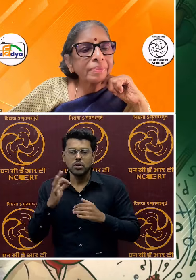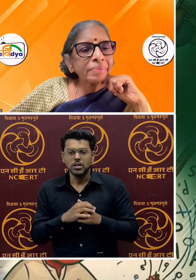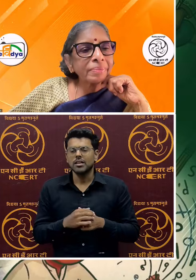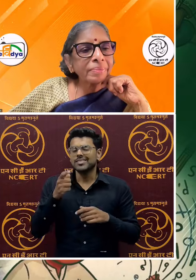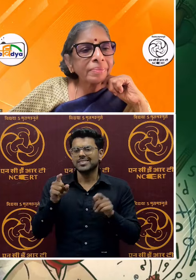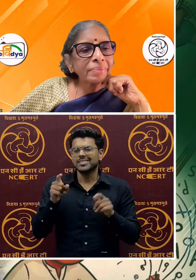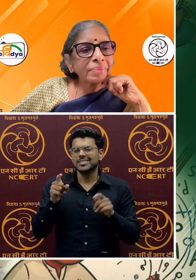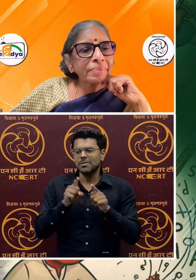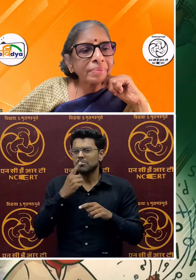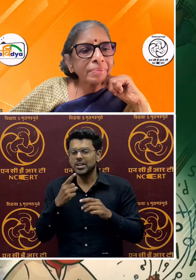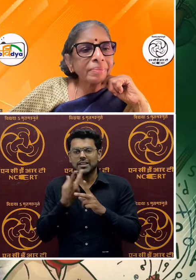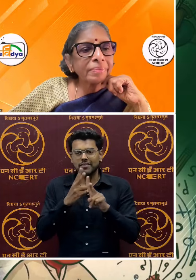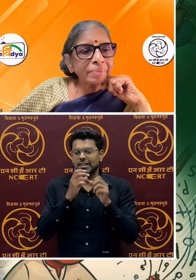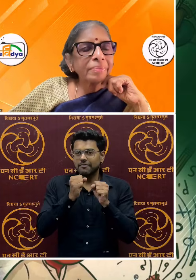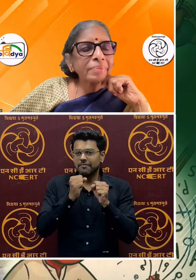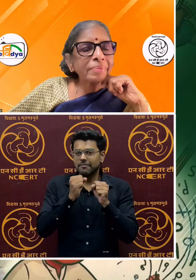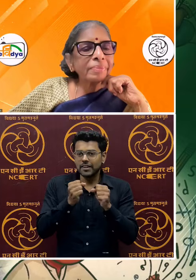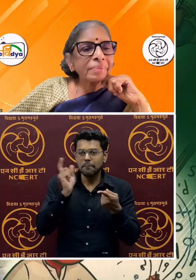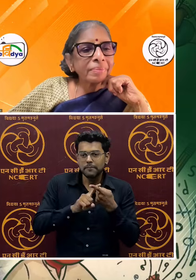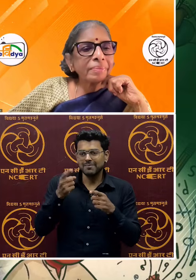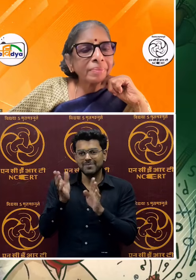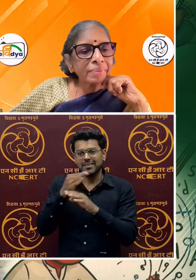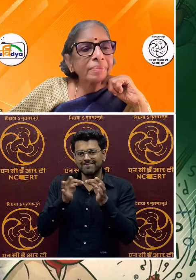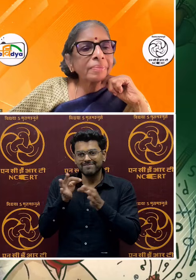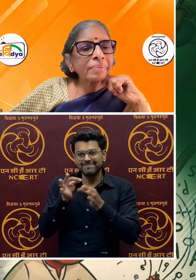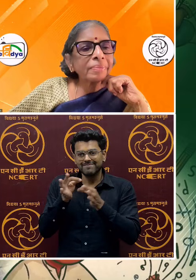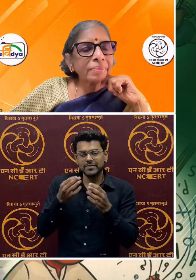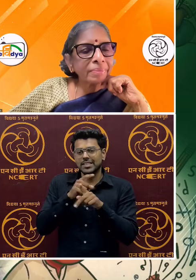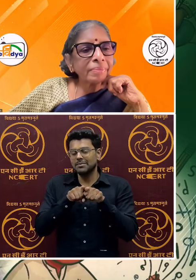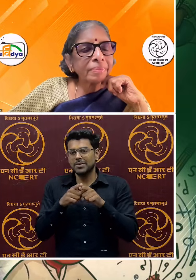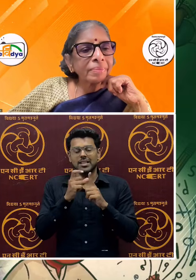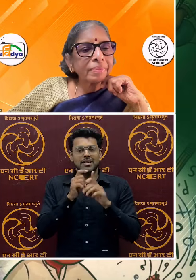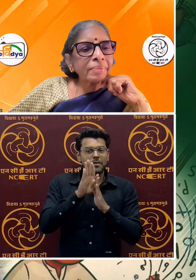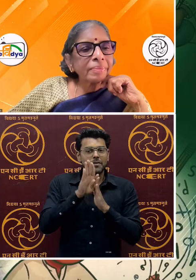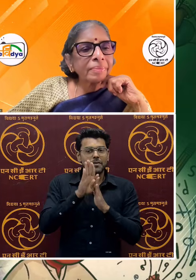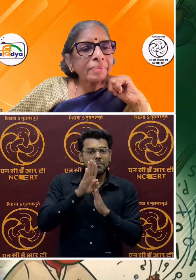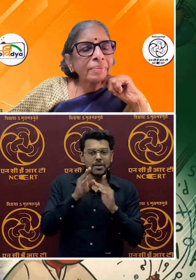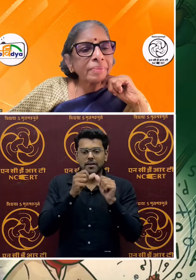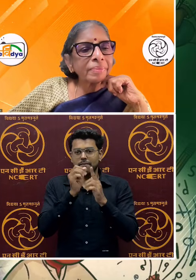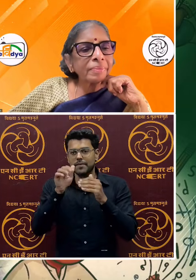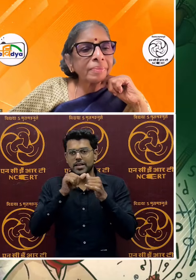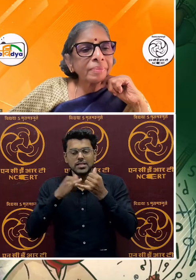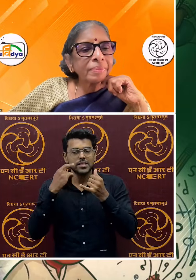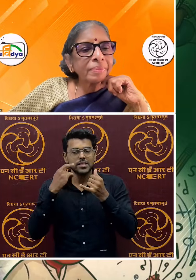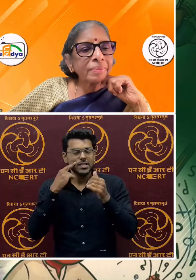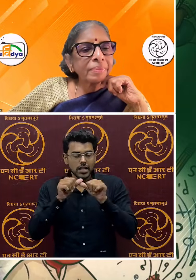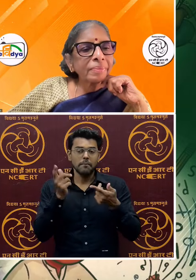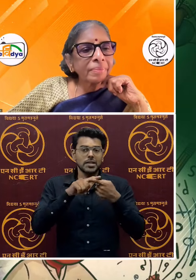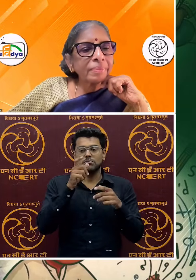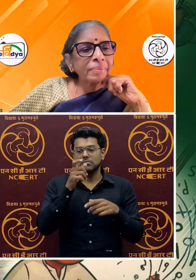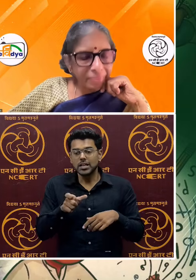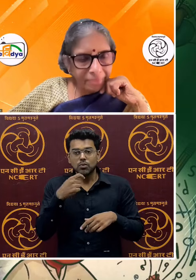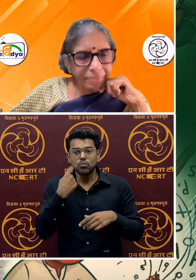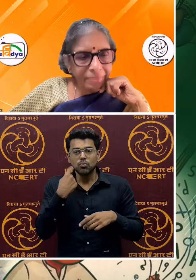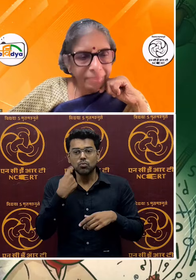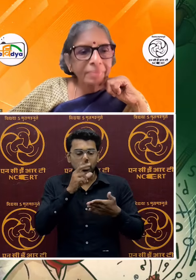these difficulties that we have in case of a child who's dyslexic and one who's having developmental aphasia, this is not the whole soul checklist that